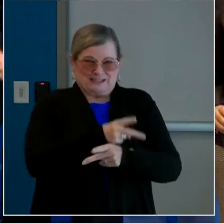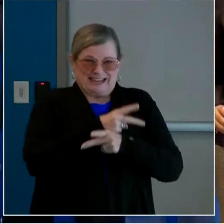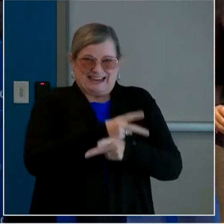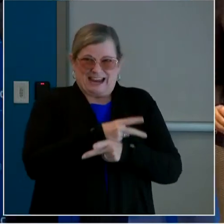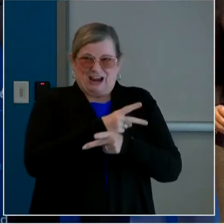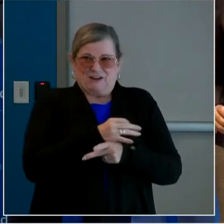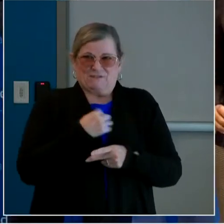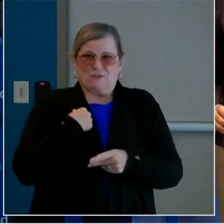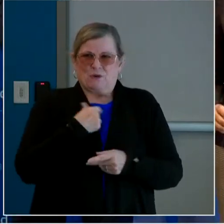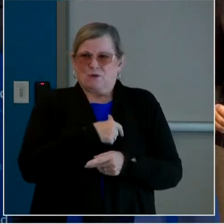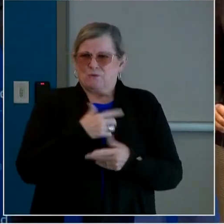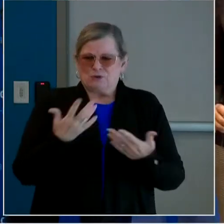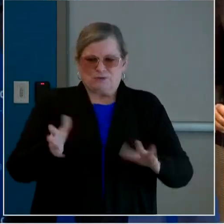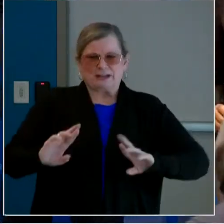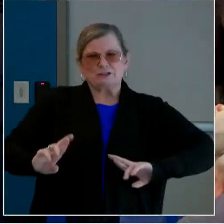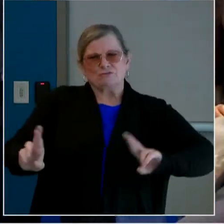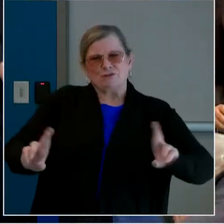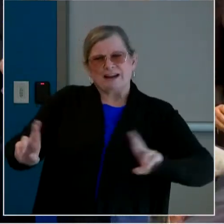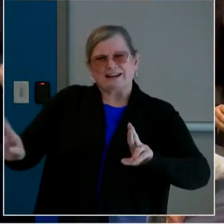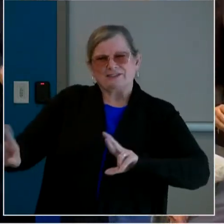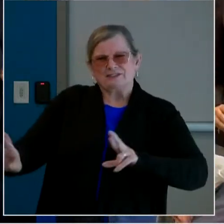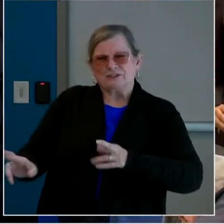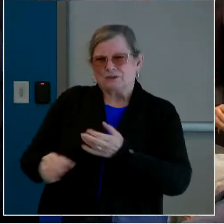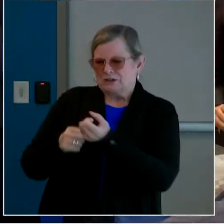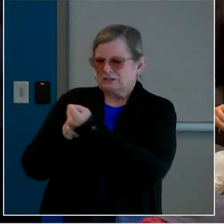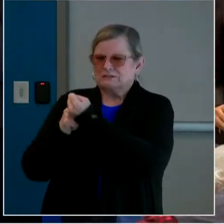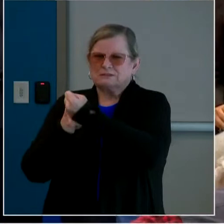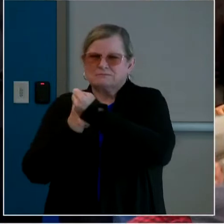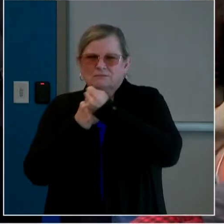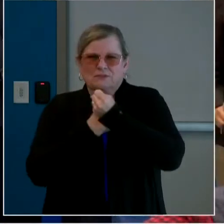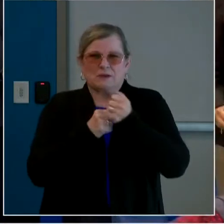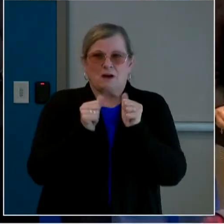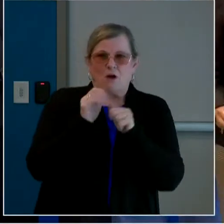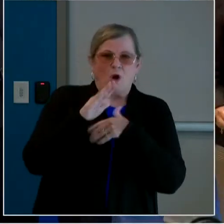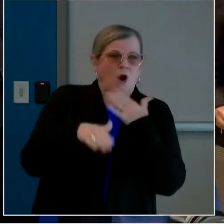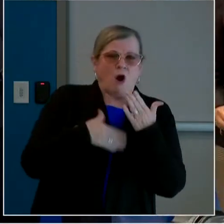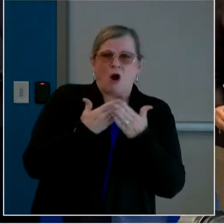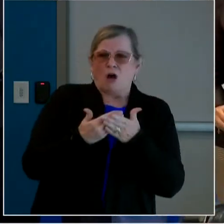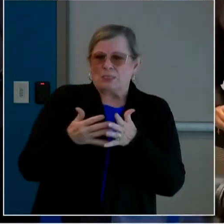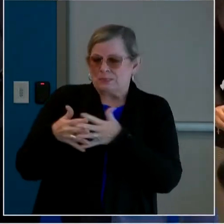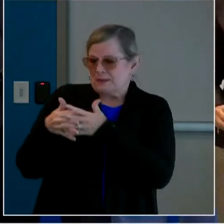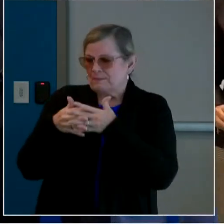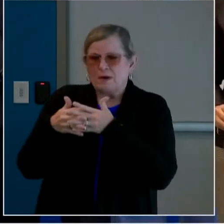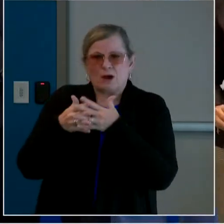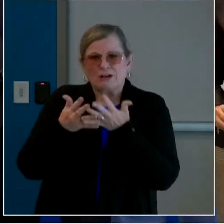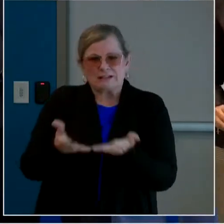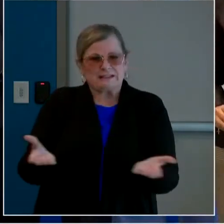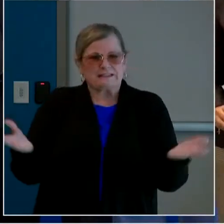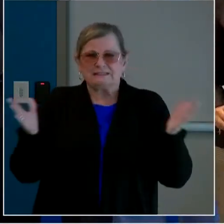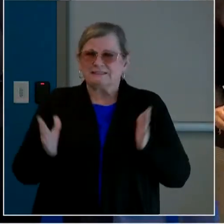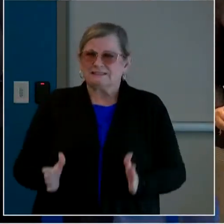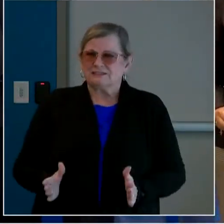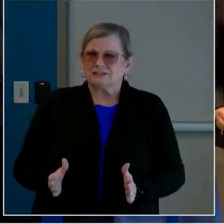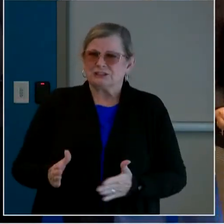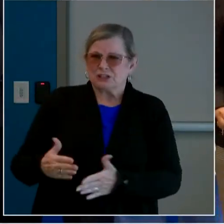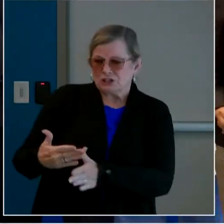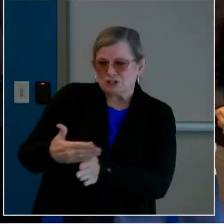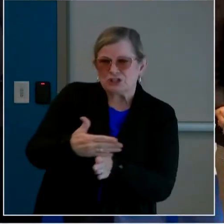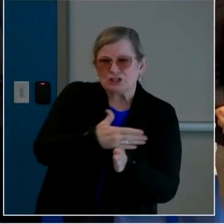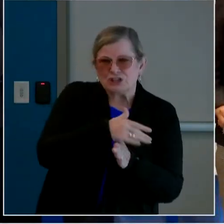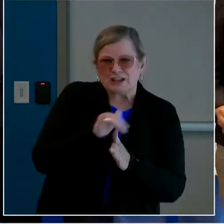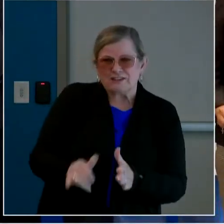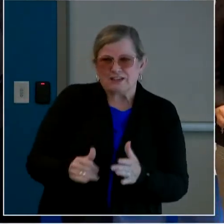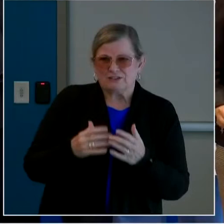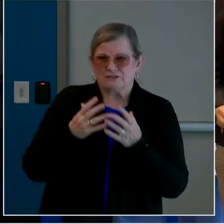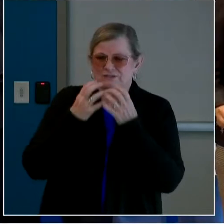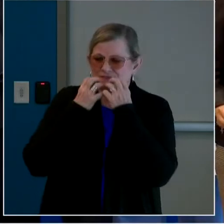stand shoulder to shoulder with the hundreds of millions of Americans who share this value and share it